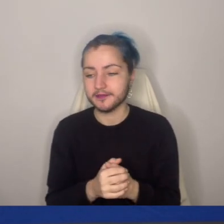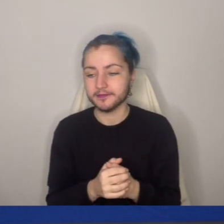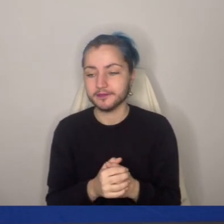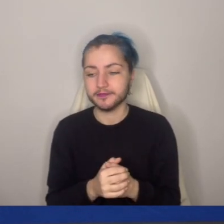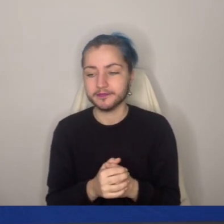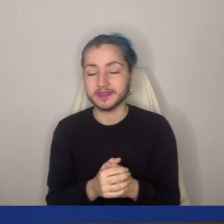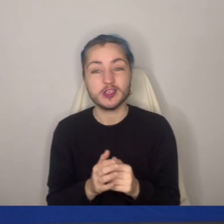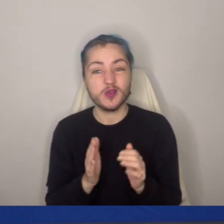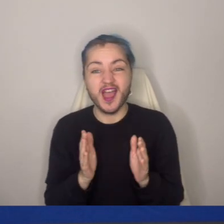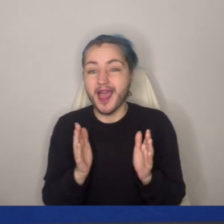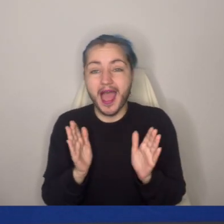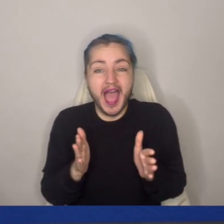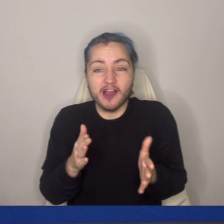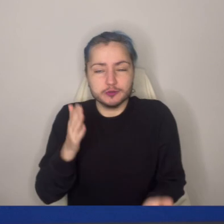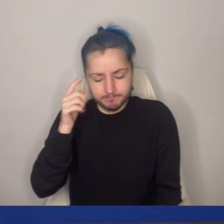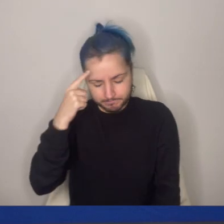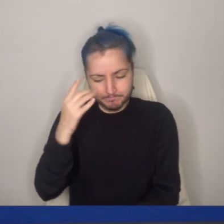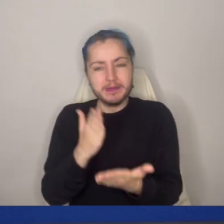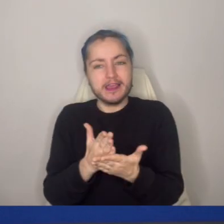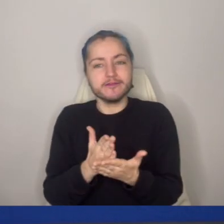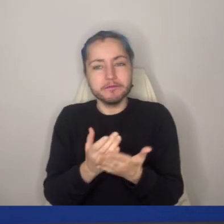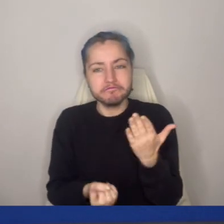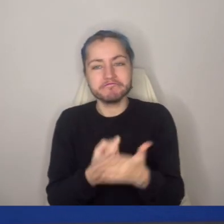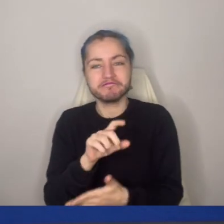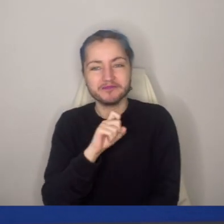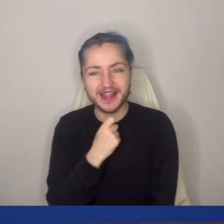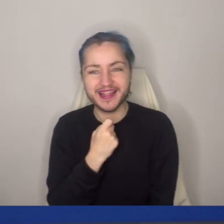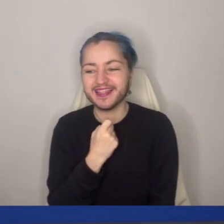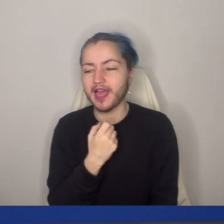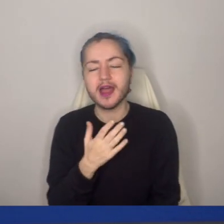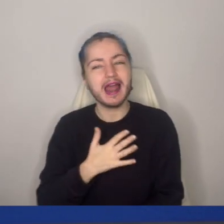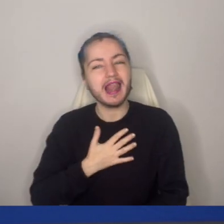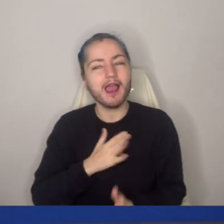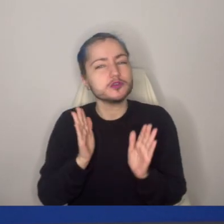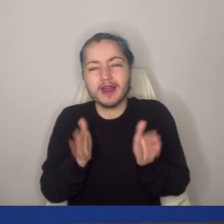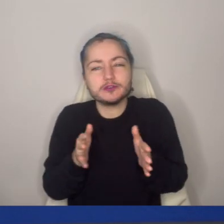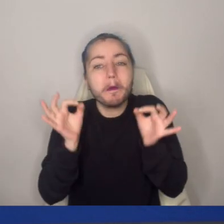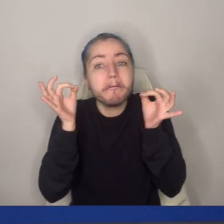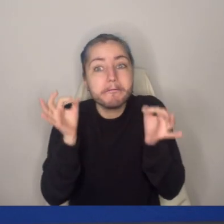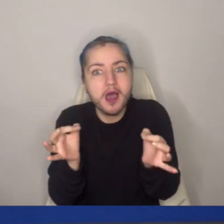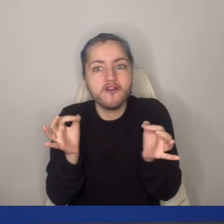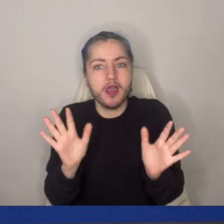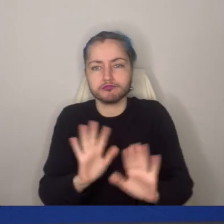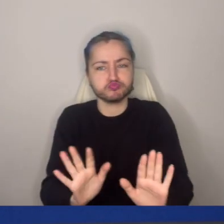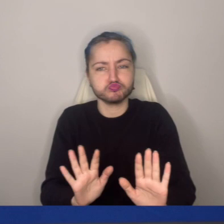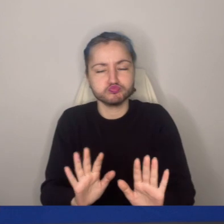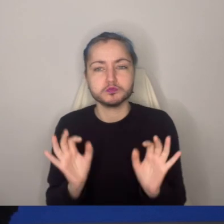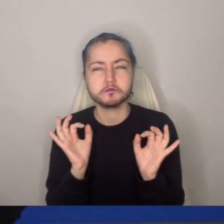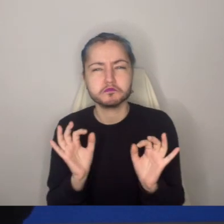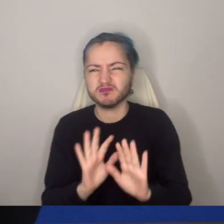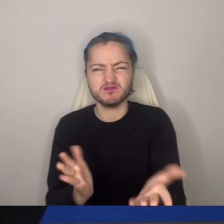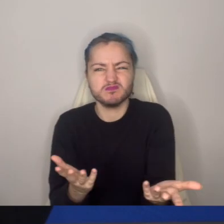faith. And I like the fact that it doesn't have to be perfect, and you can just, create.